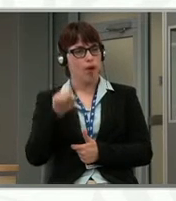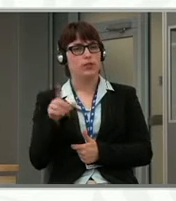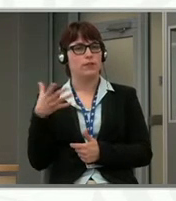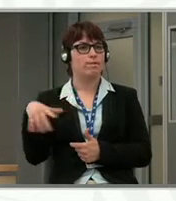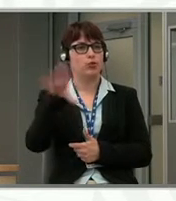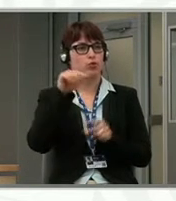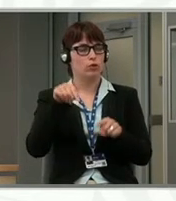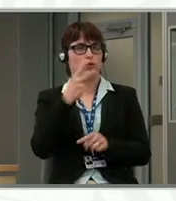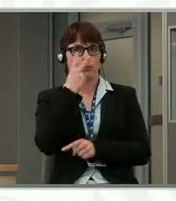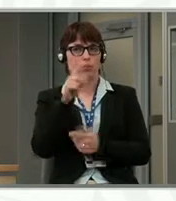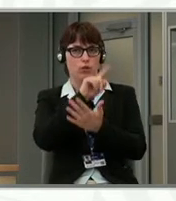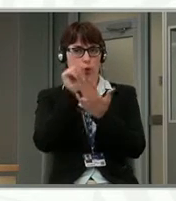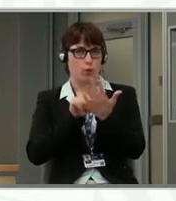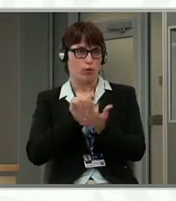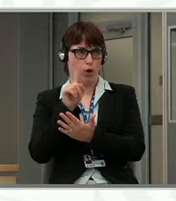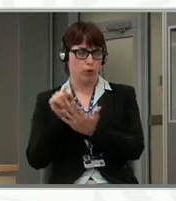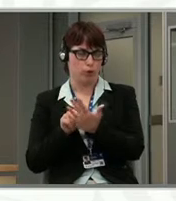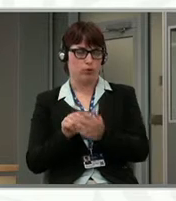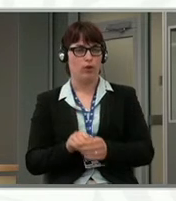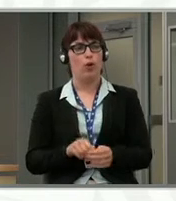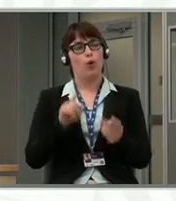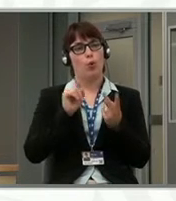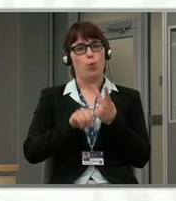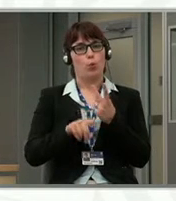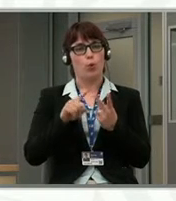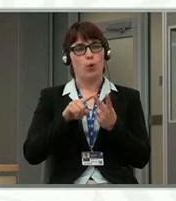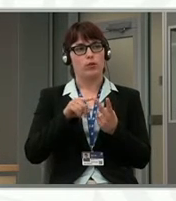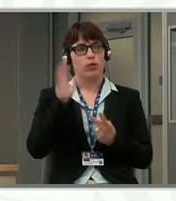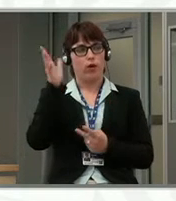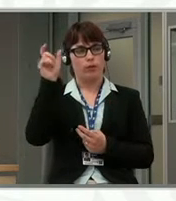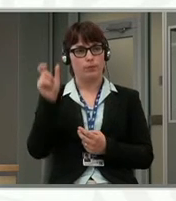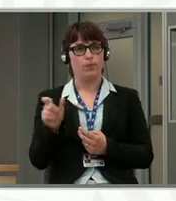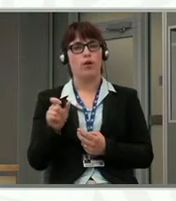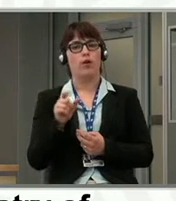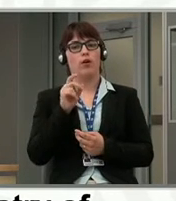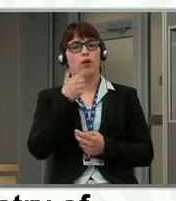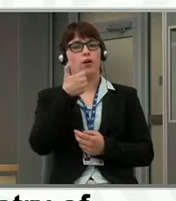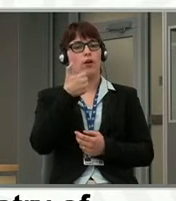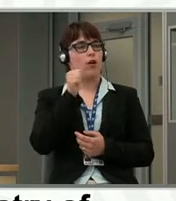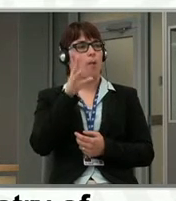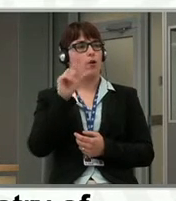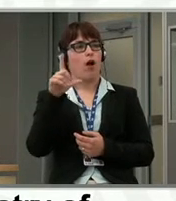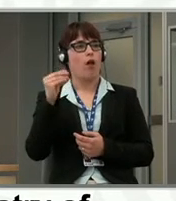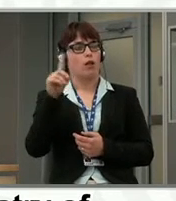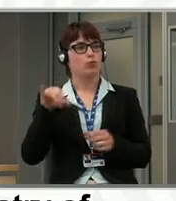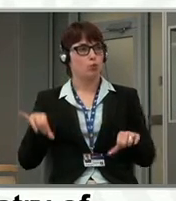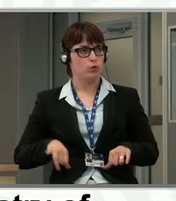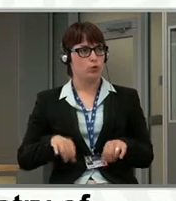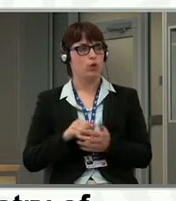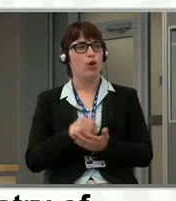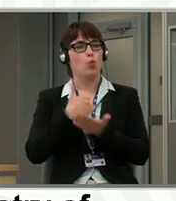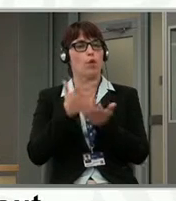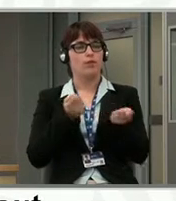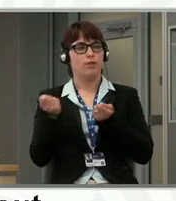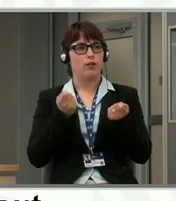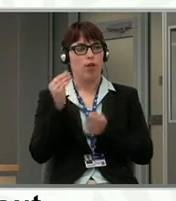State Secretary of the Ministry of Welfare, and she has great knowledge about these issues. Then